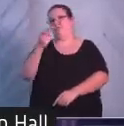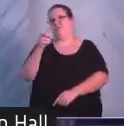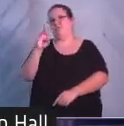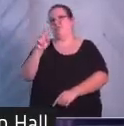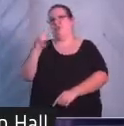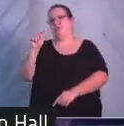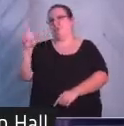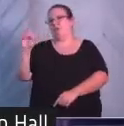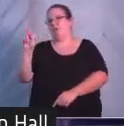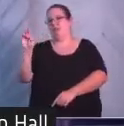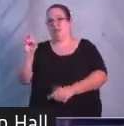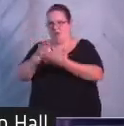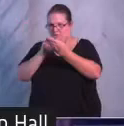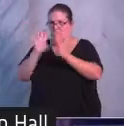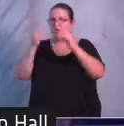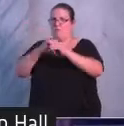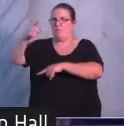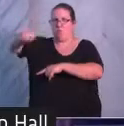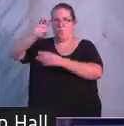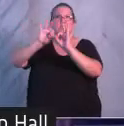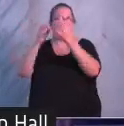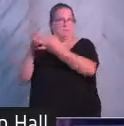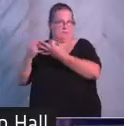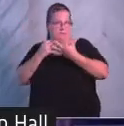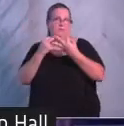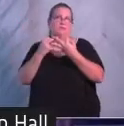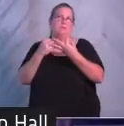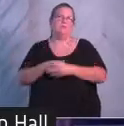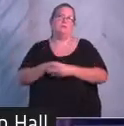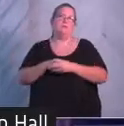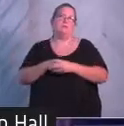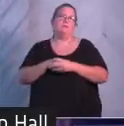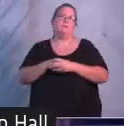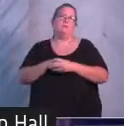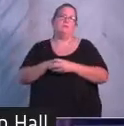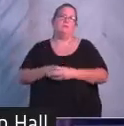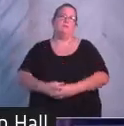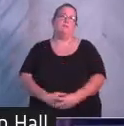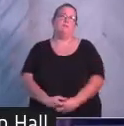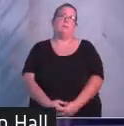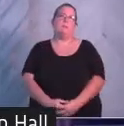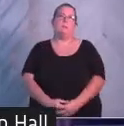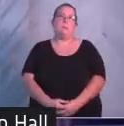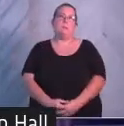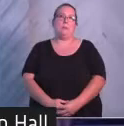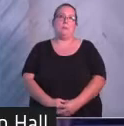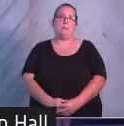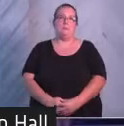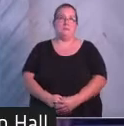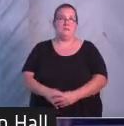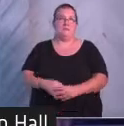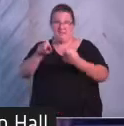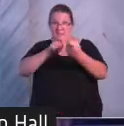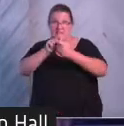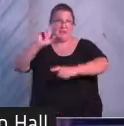from the families that I've worked with. And again, you know, I can't begin to know what that would look like,